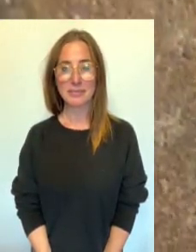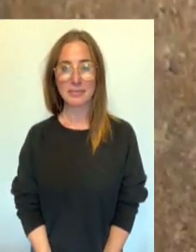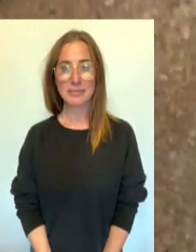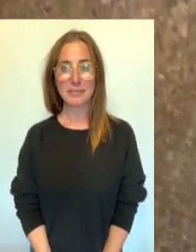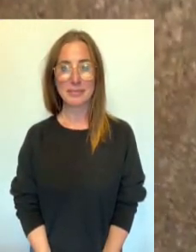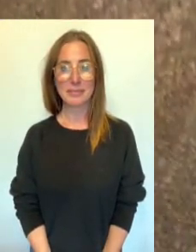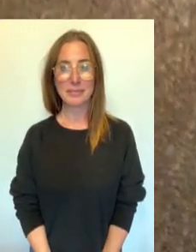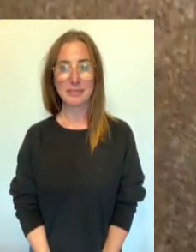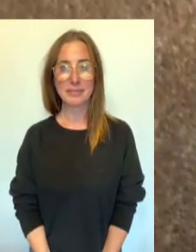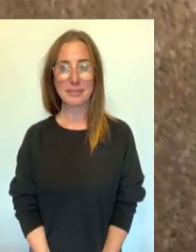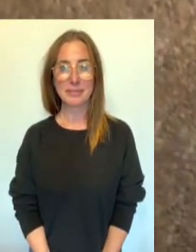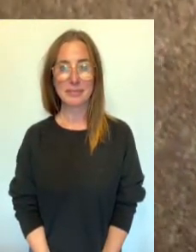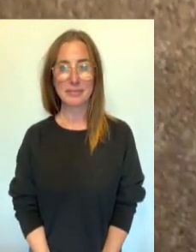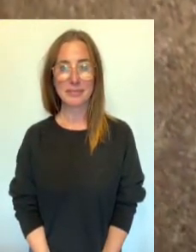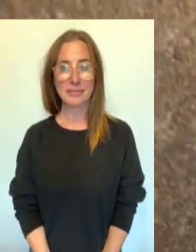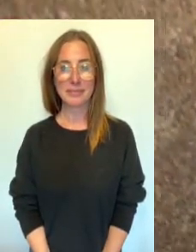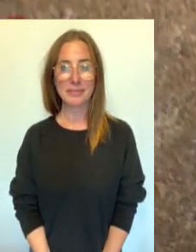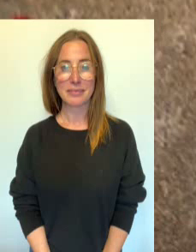Here we go.